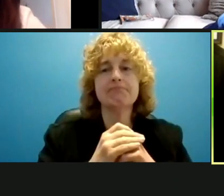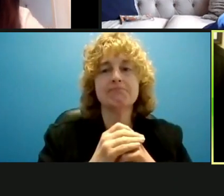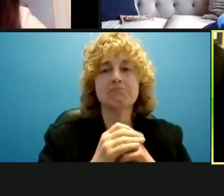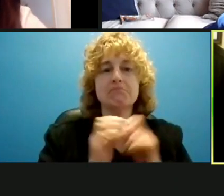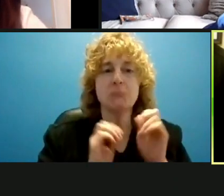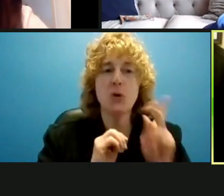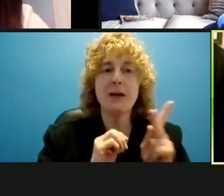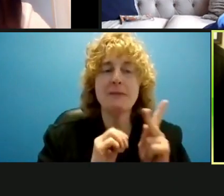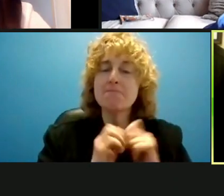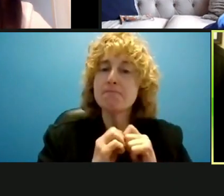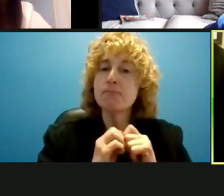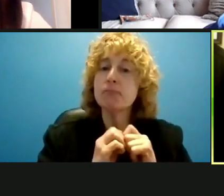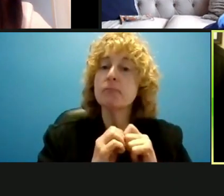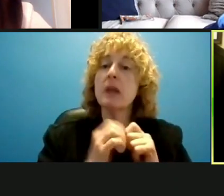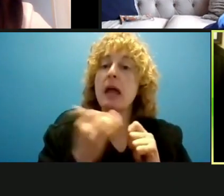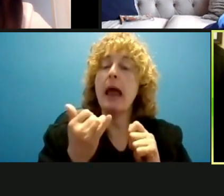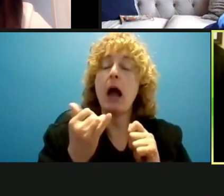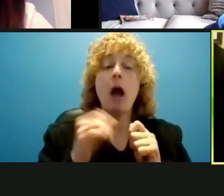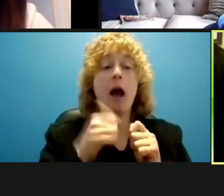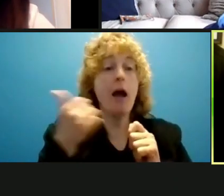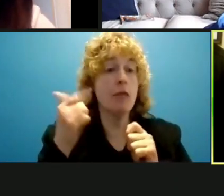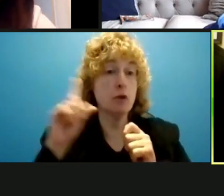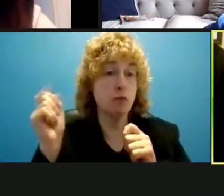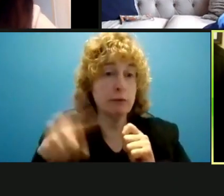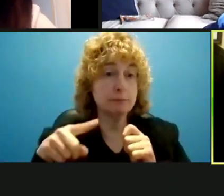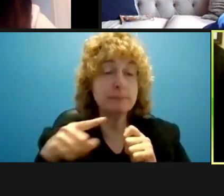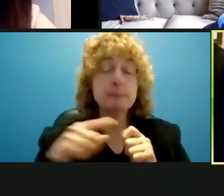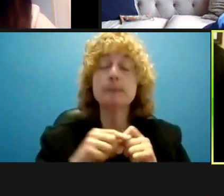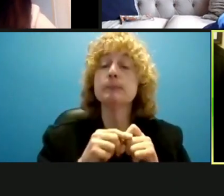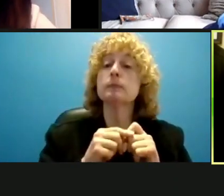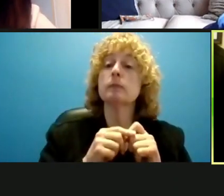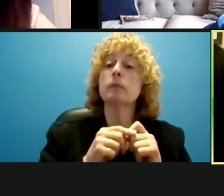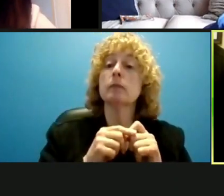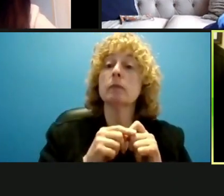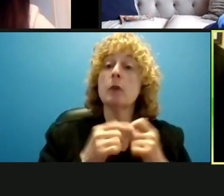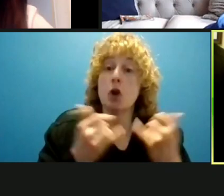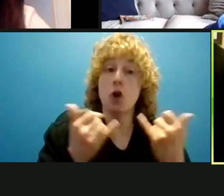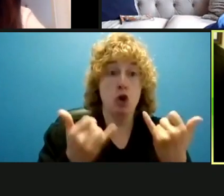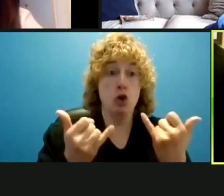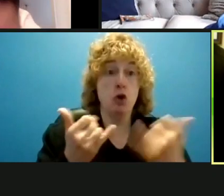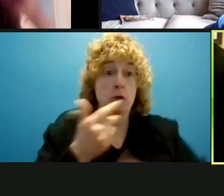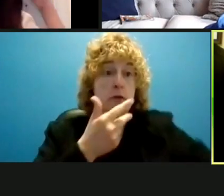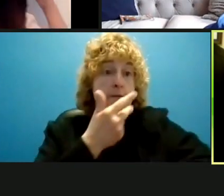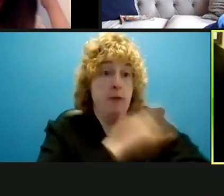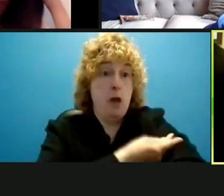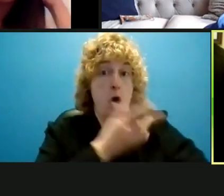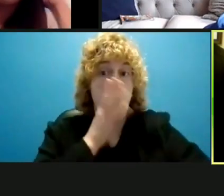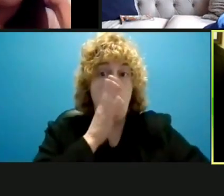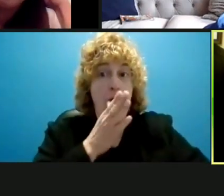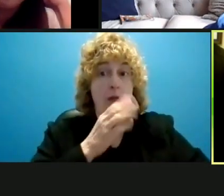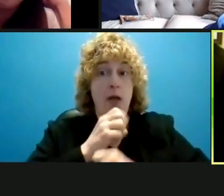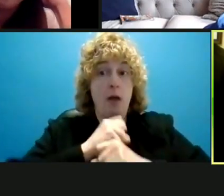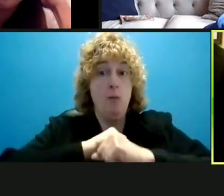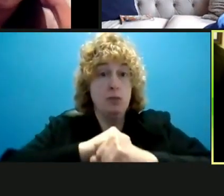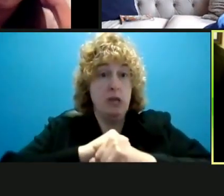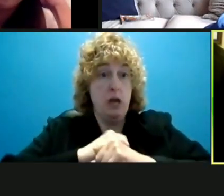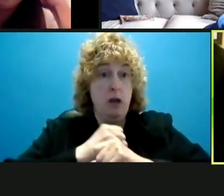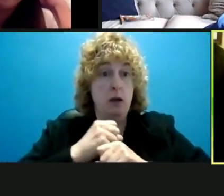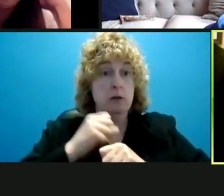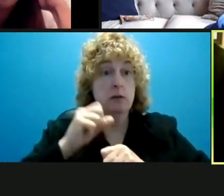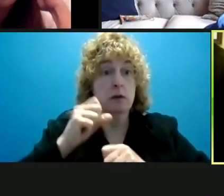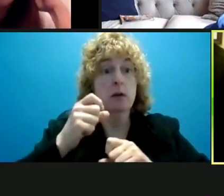So the next question is, do the current vaccines protect against the South African